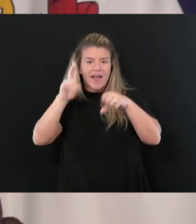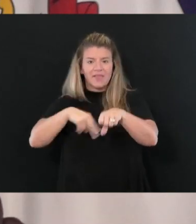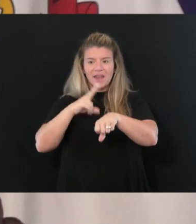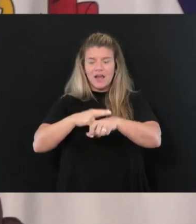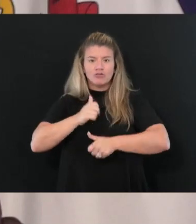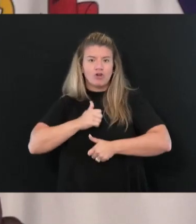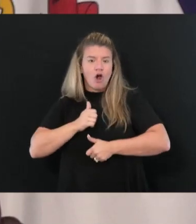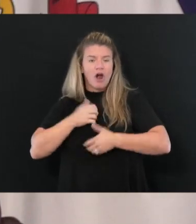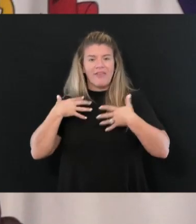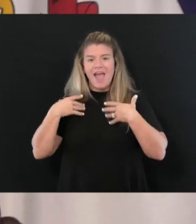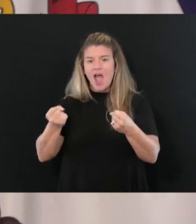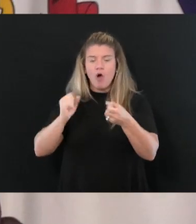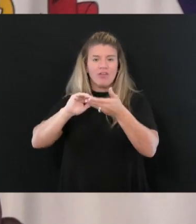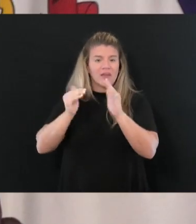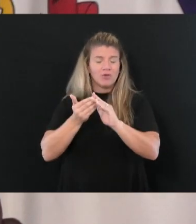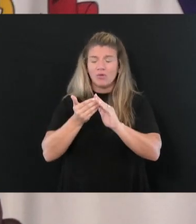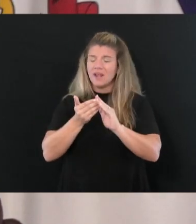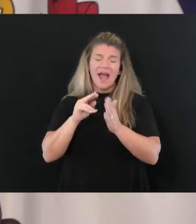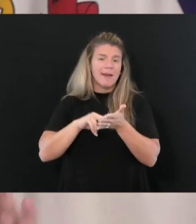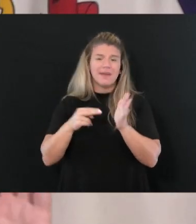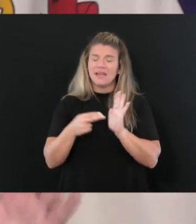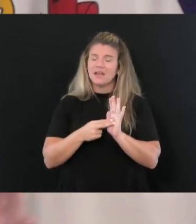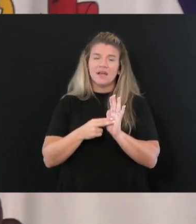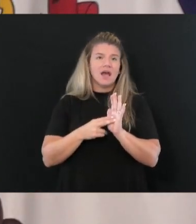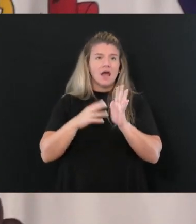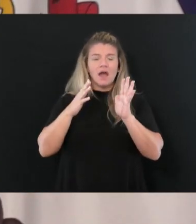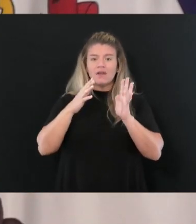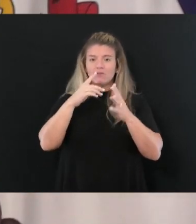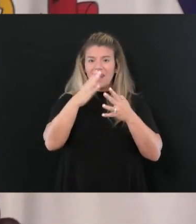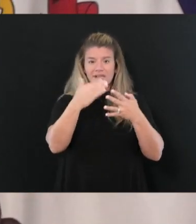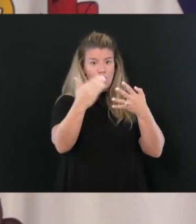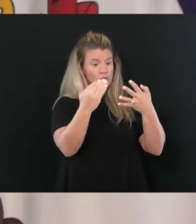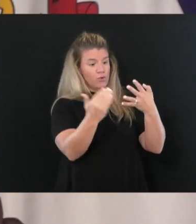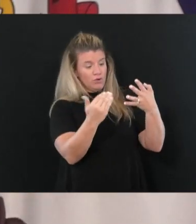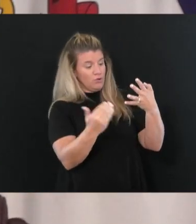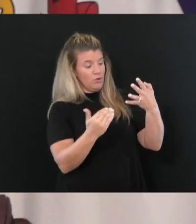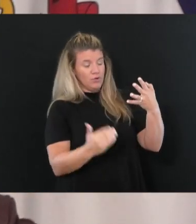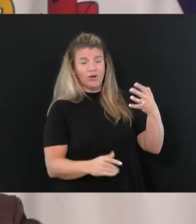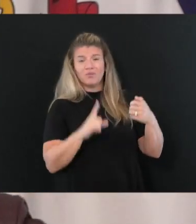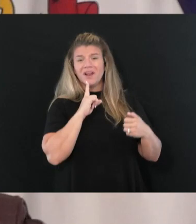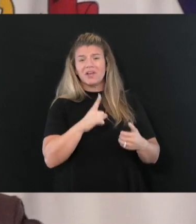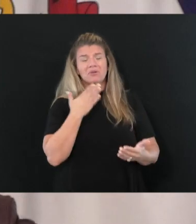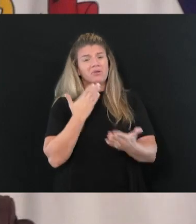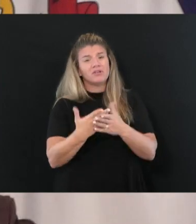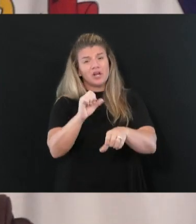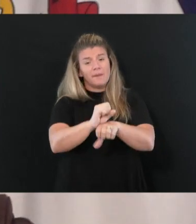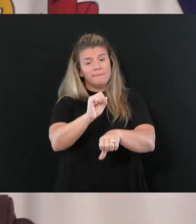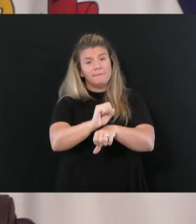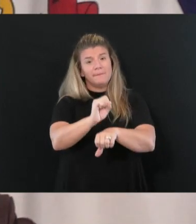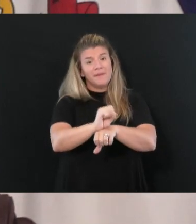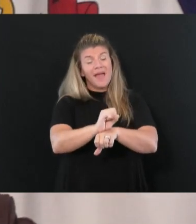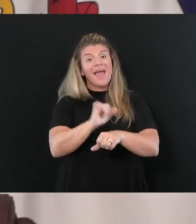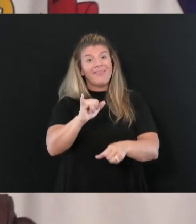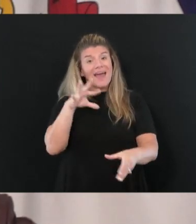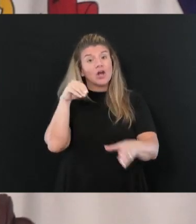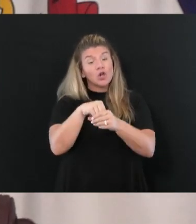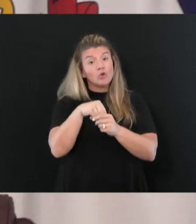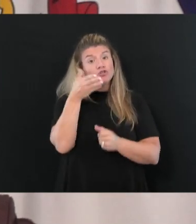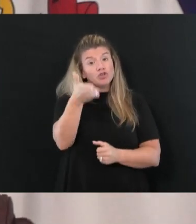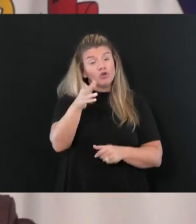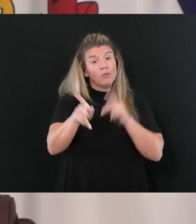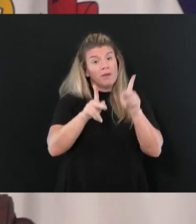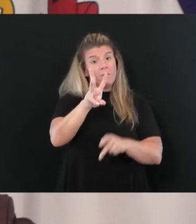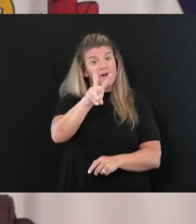of our health community, for crying out loud, and on and on and on. Way to go. And especially you, West Virginians, way to